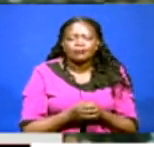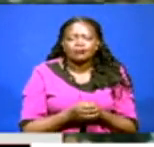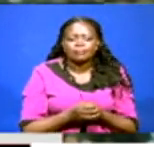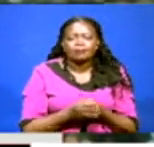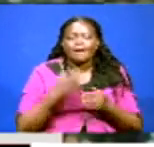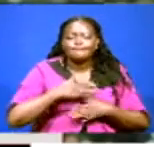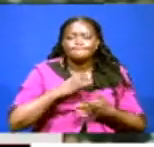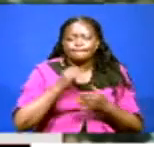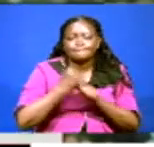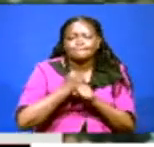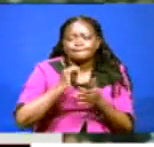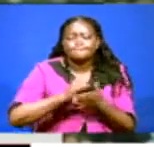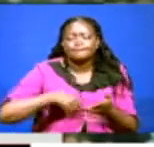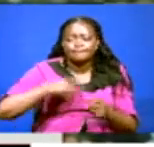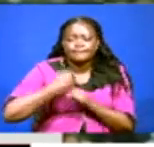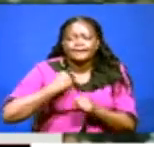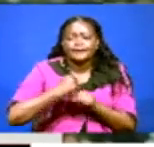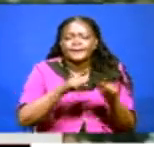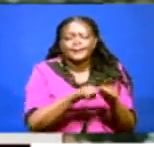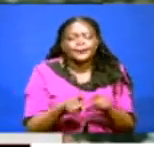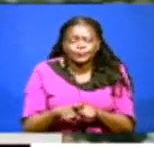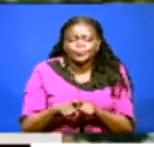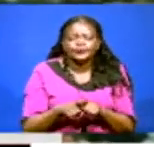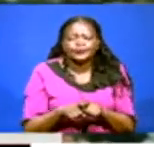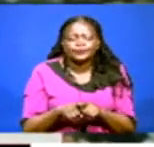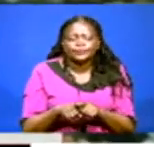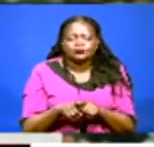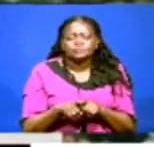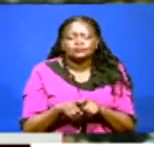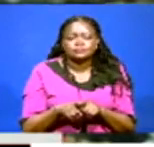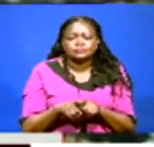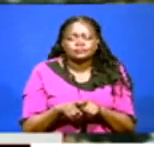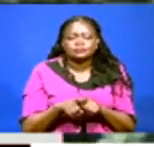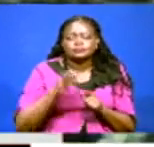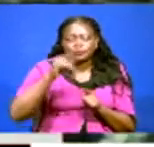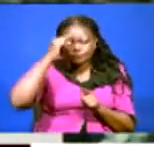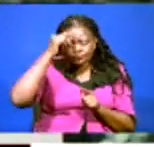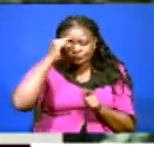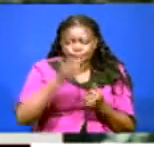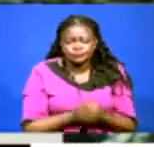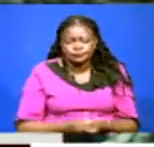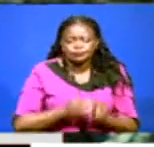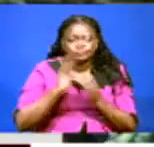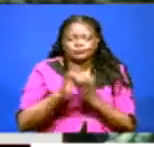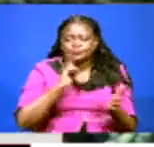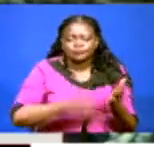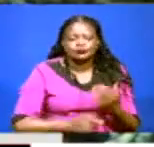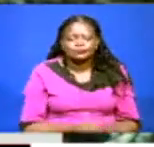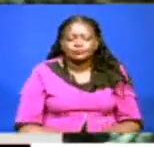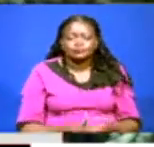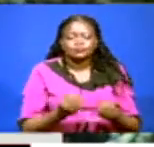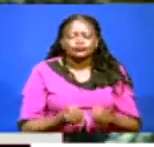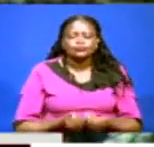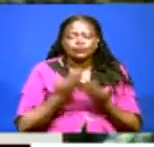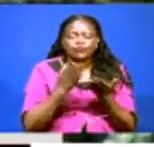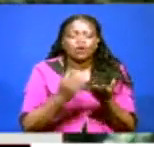appreciated the efforts that we have doing, as well as also the county government. The plan is to provide this